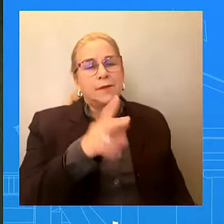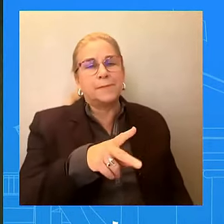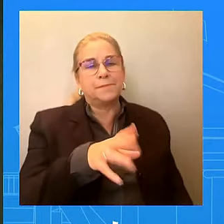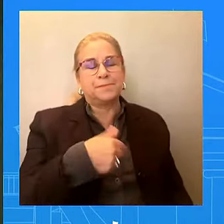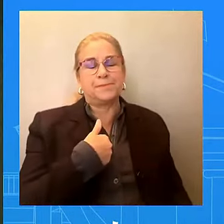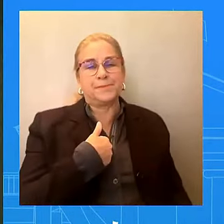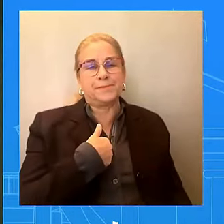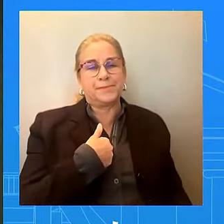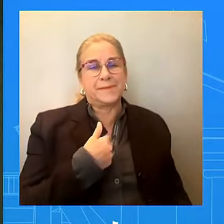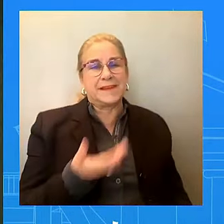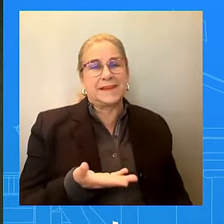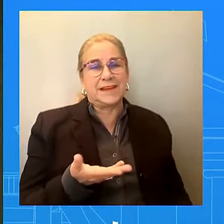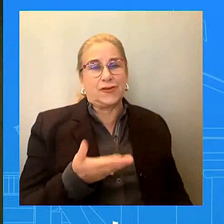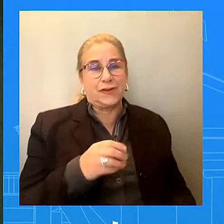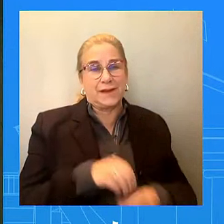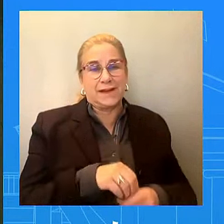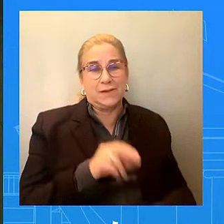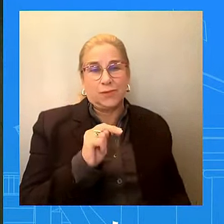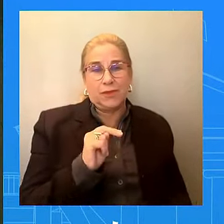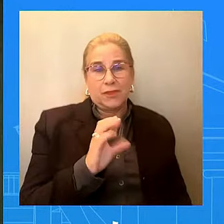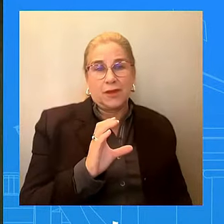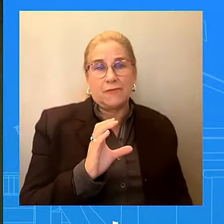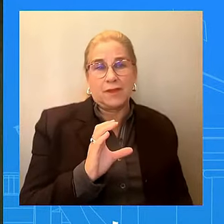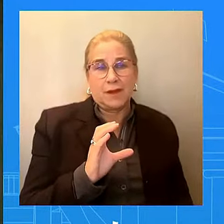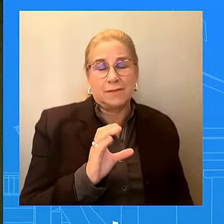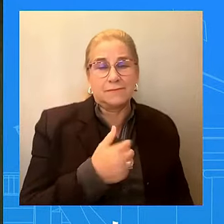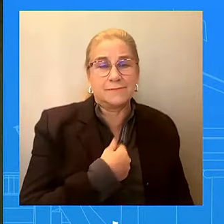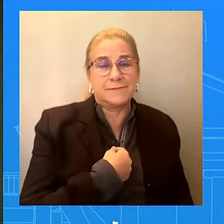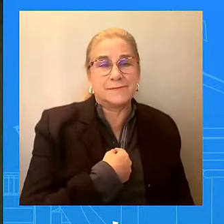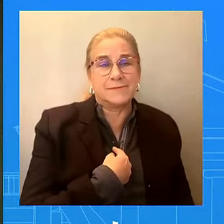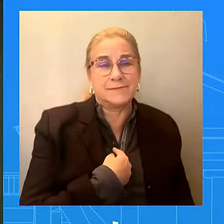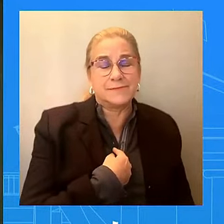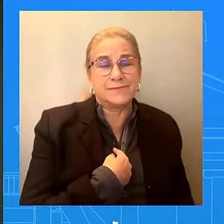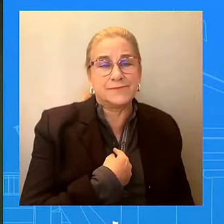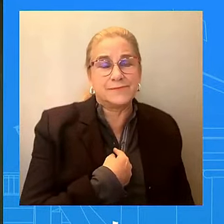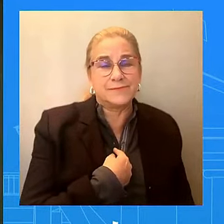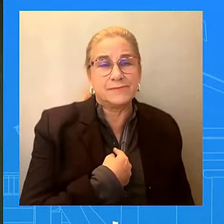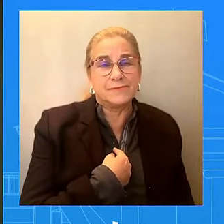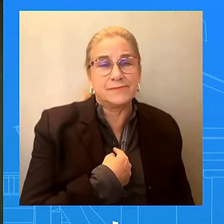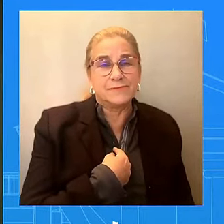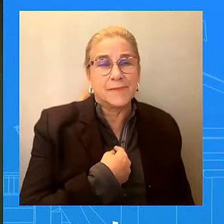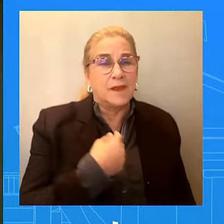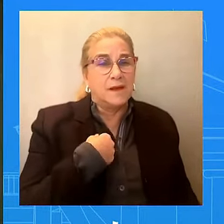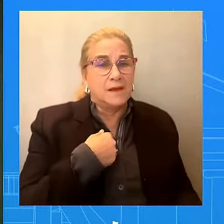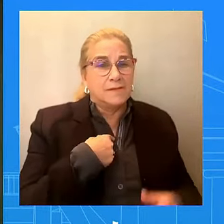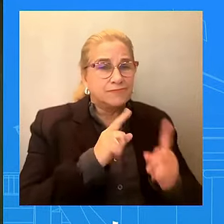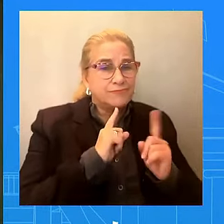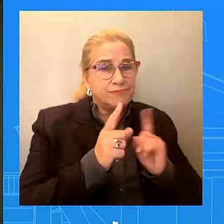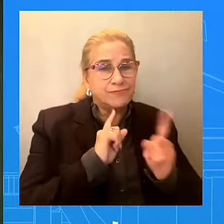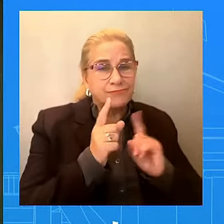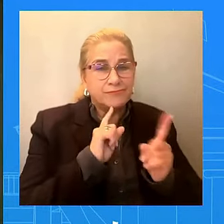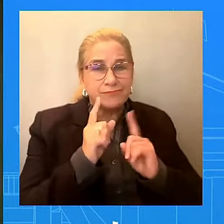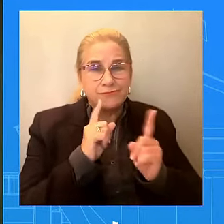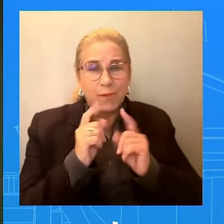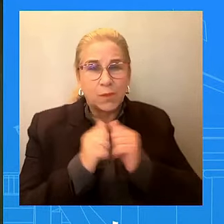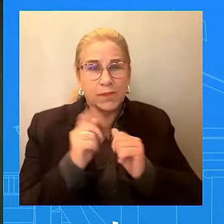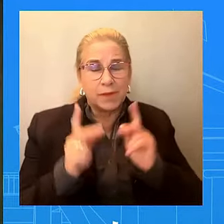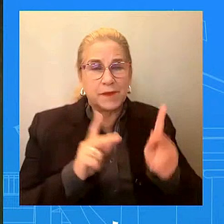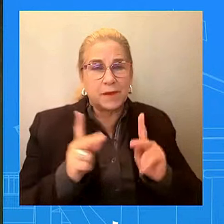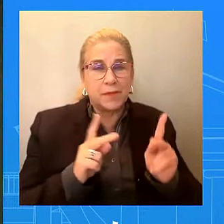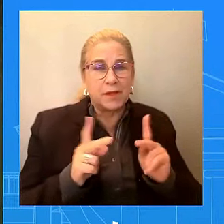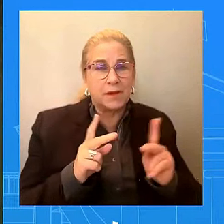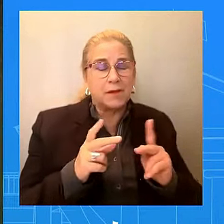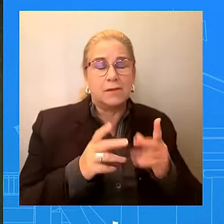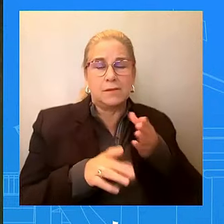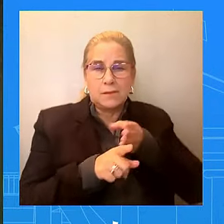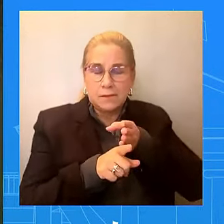communicating with the individuals who are still conducting search and rescue operations. Over 200 people have lost their lives in